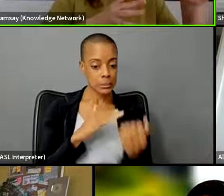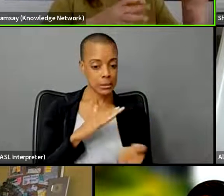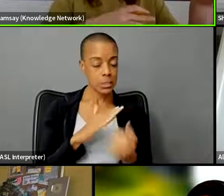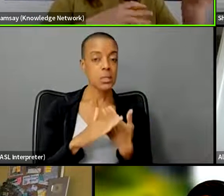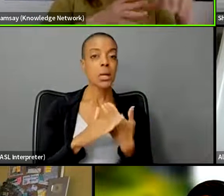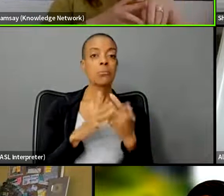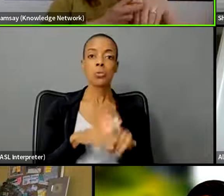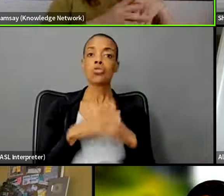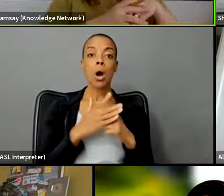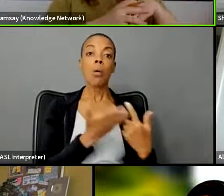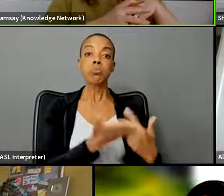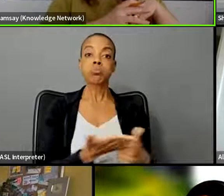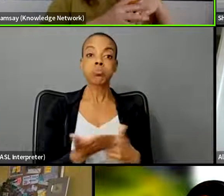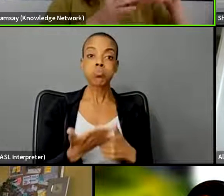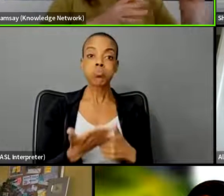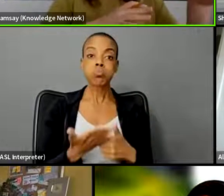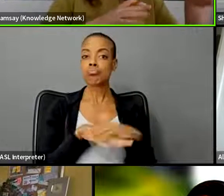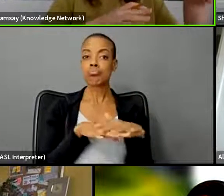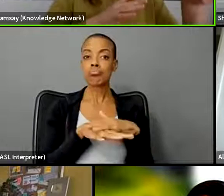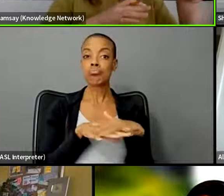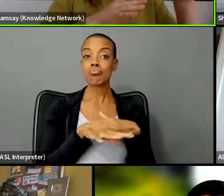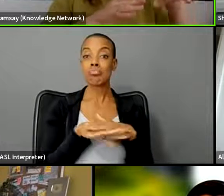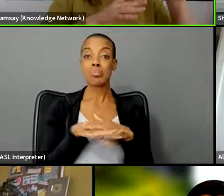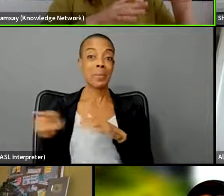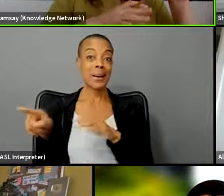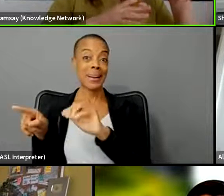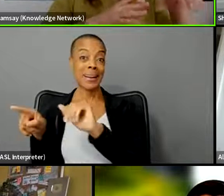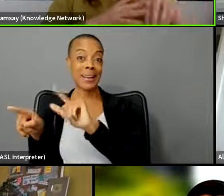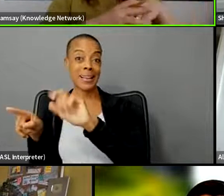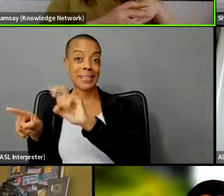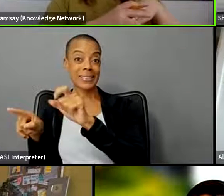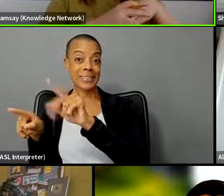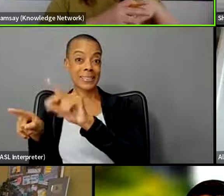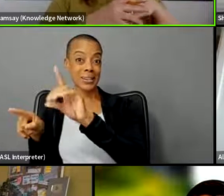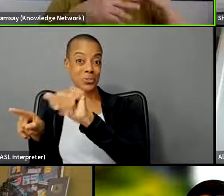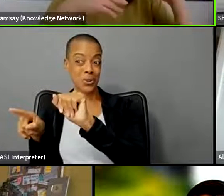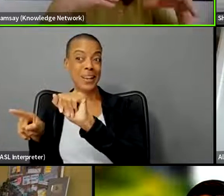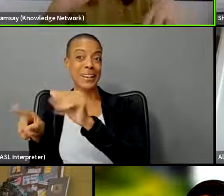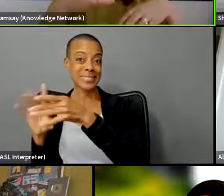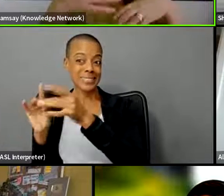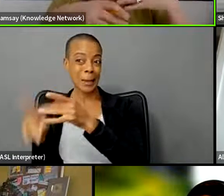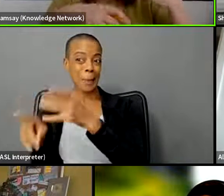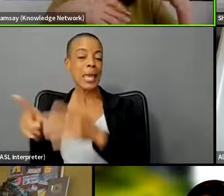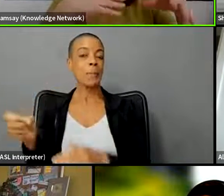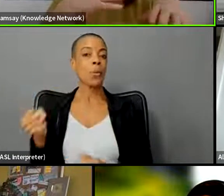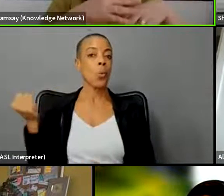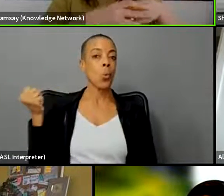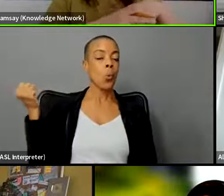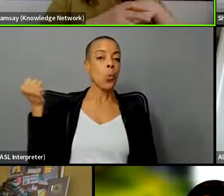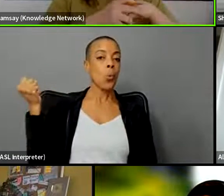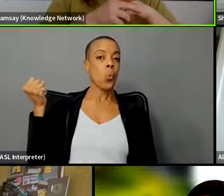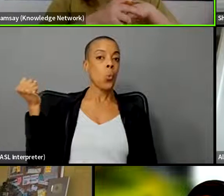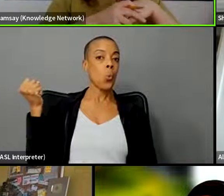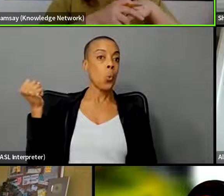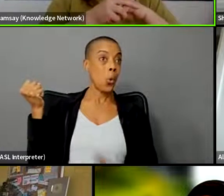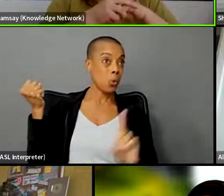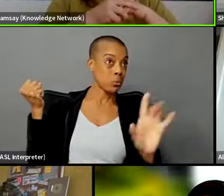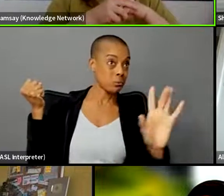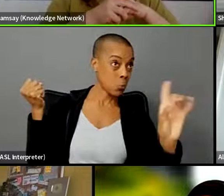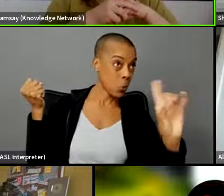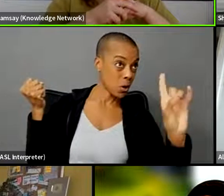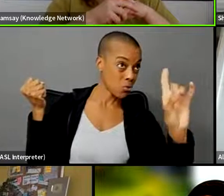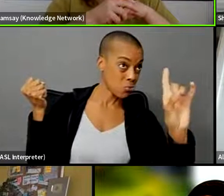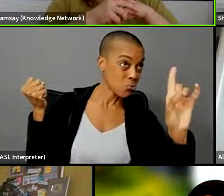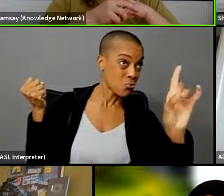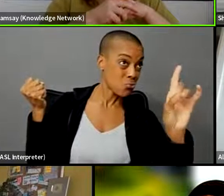conversations, but like Alexandra had mentioned, they may need to go on the back burner a little bit until we kind of figure out where things are at for the